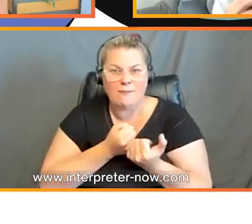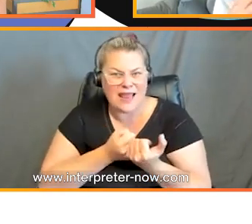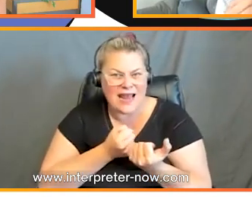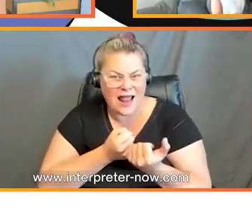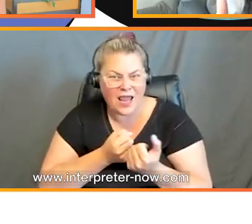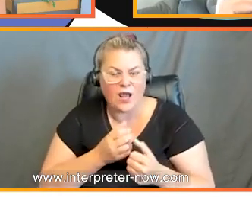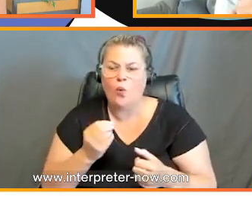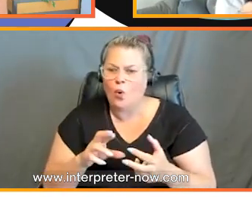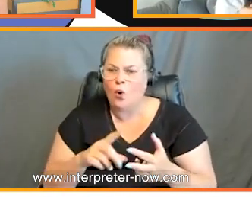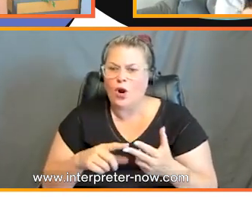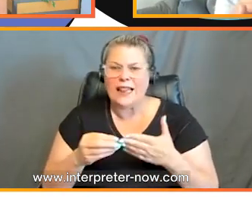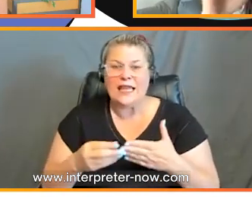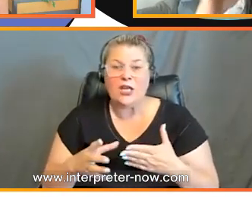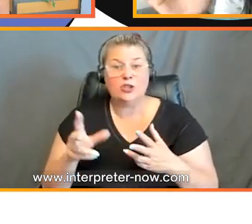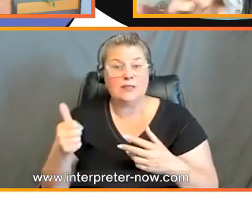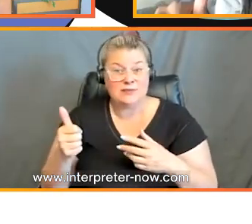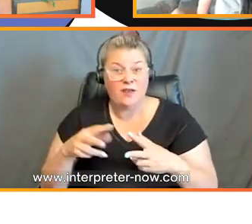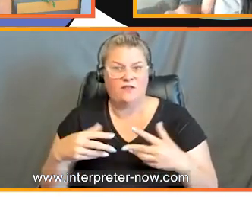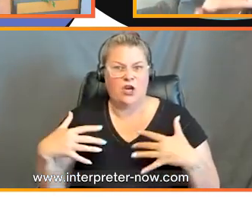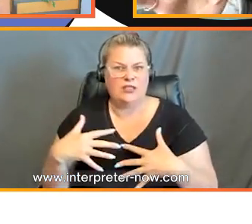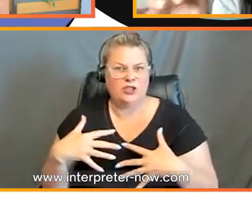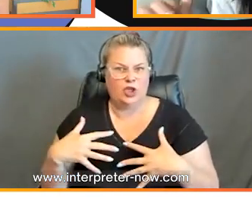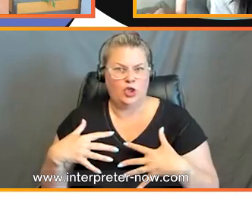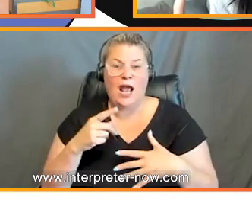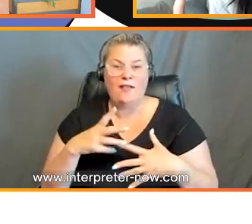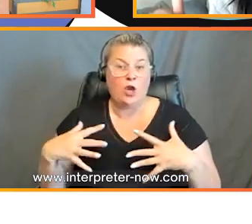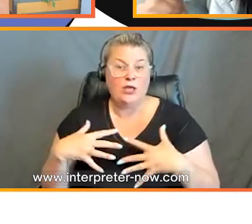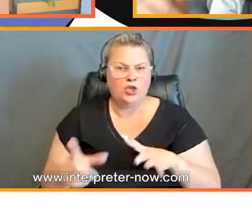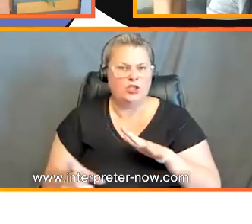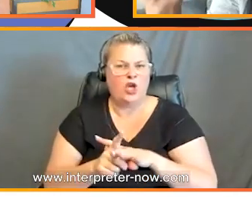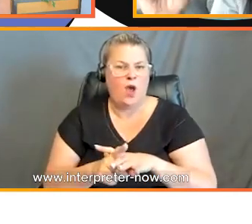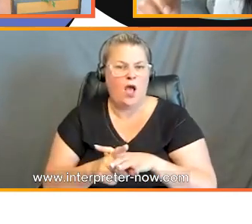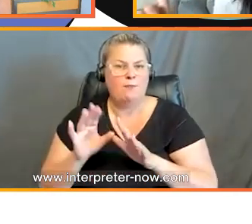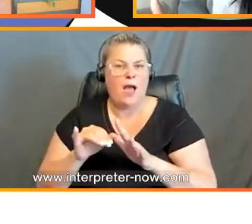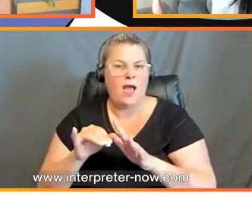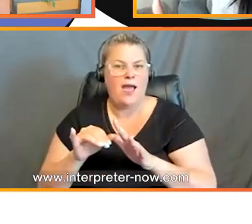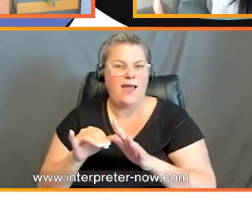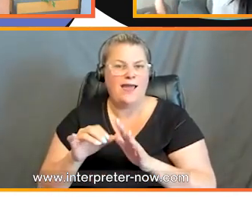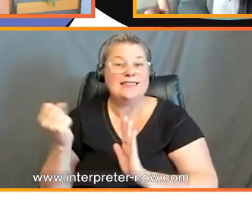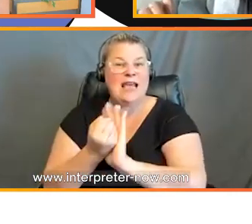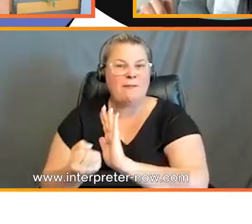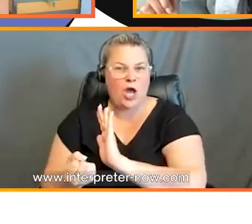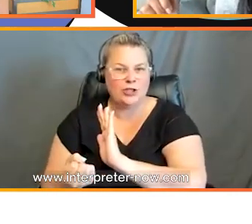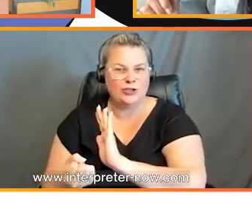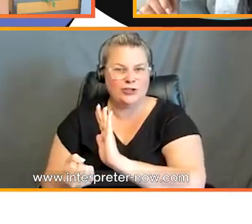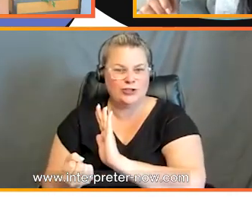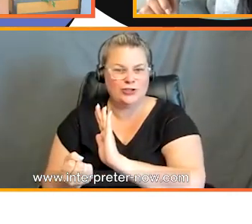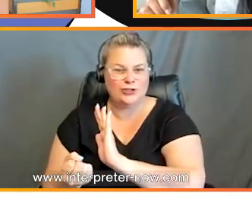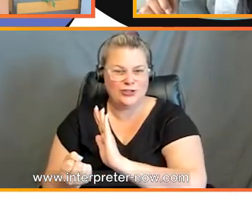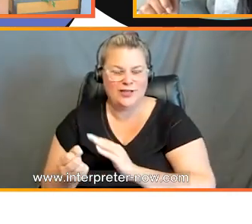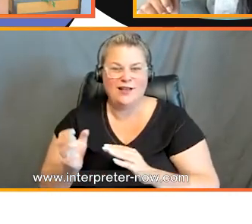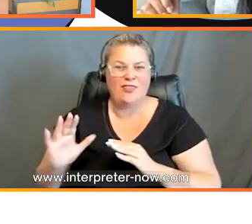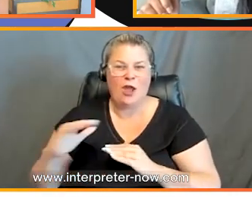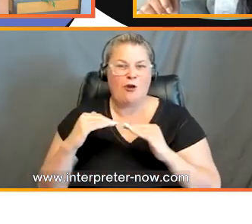insecure and their insecurities show up by way of sabotaging the career paths of their colleagues, or